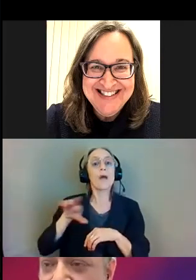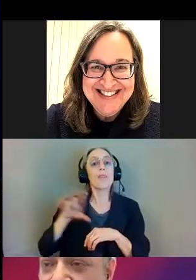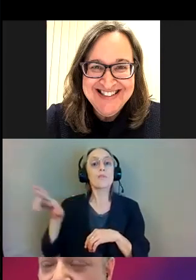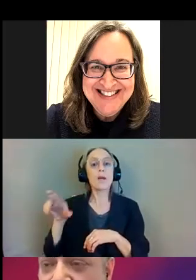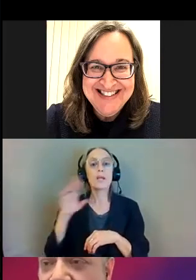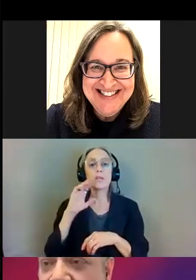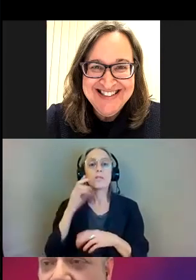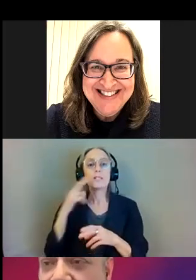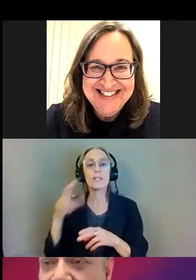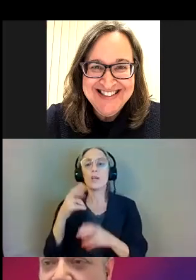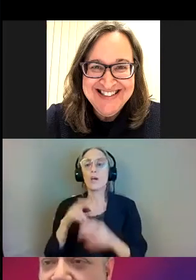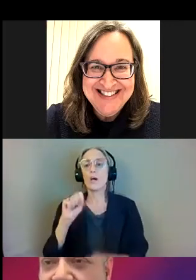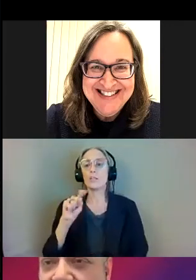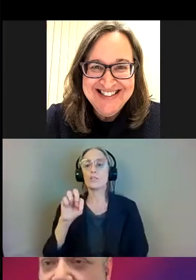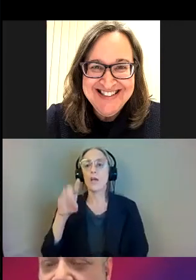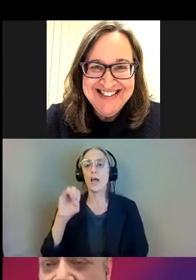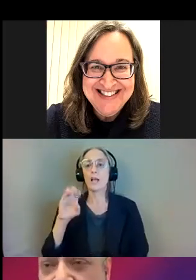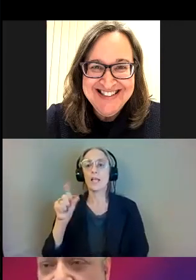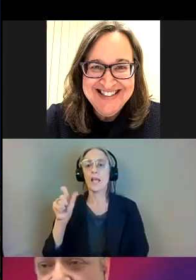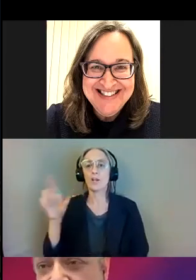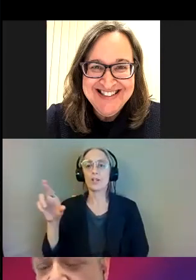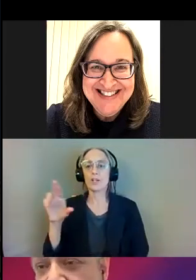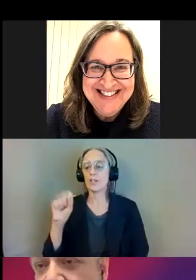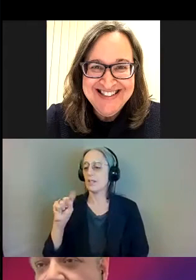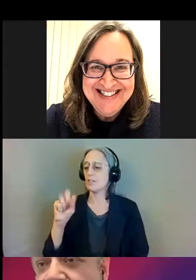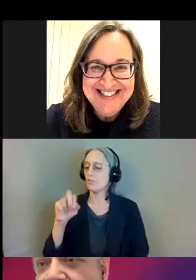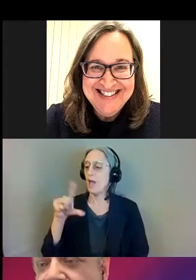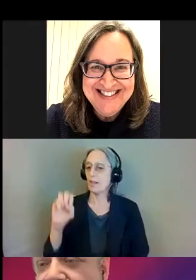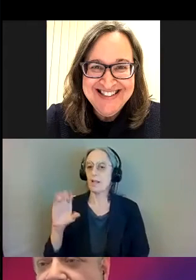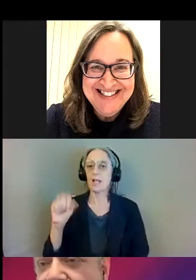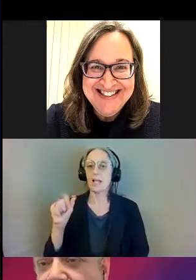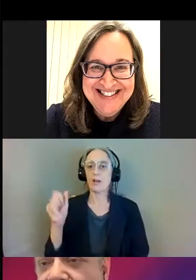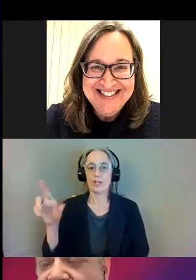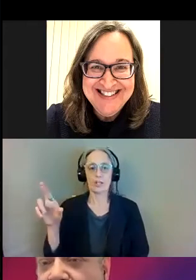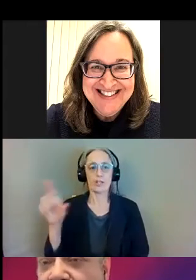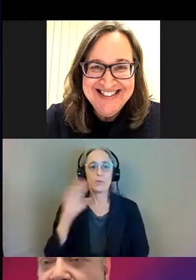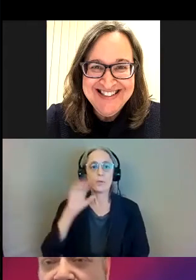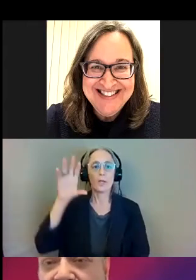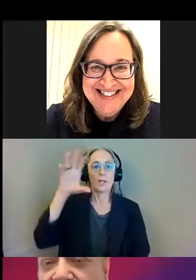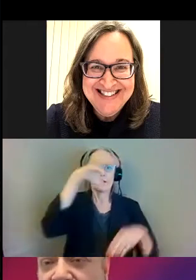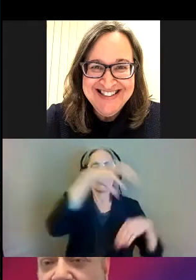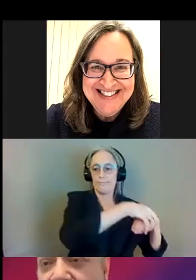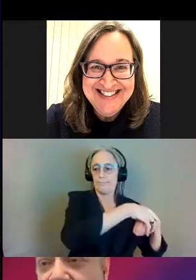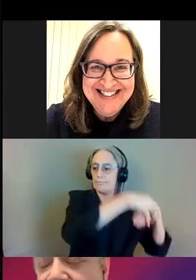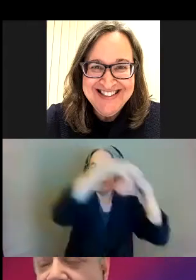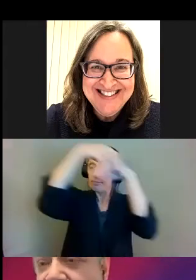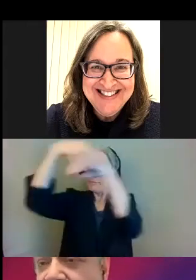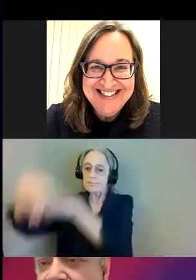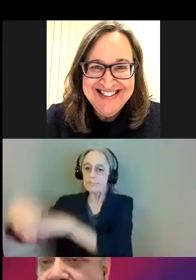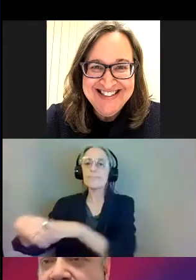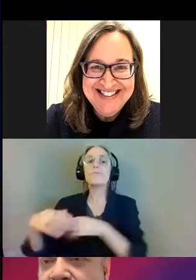carrier. That'll carry the segments to the gantry system from specific cross